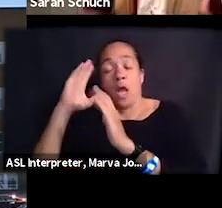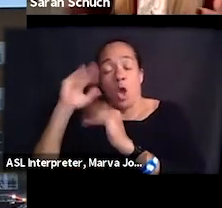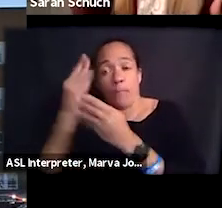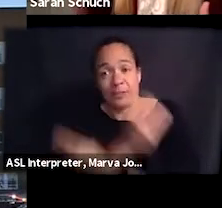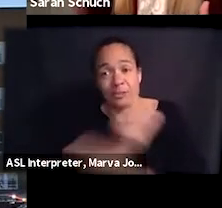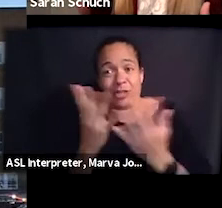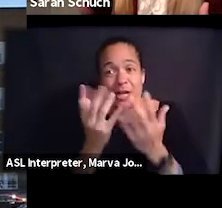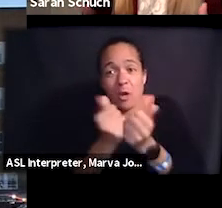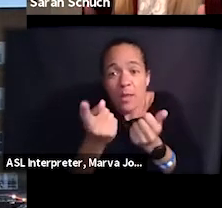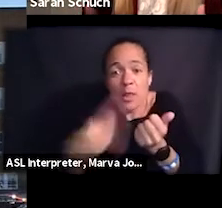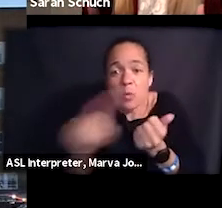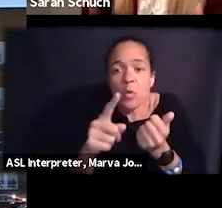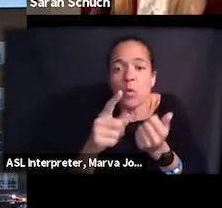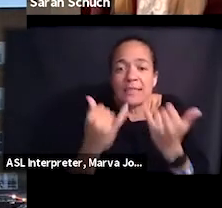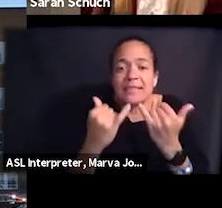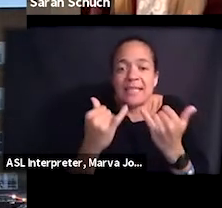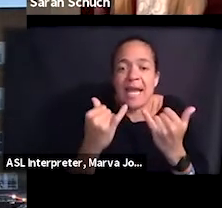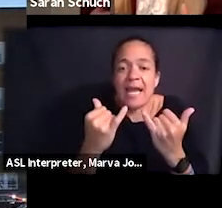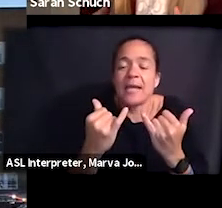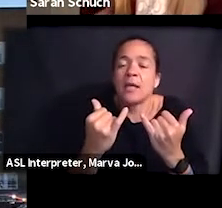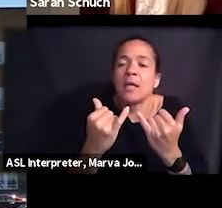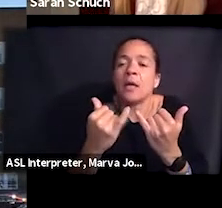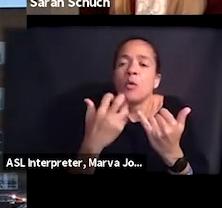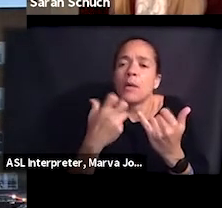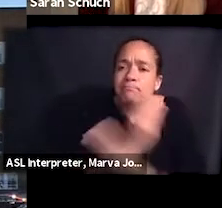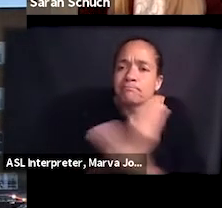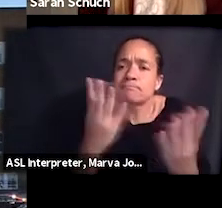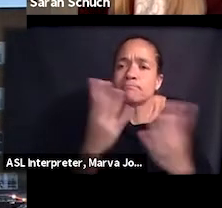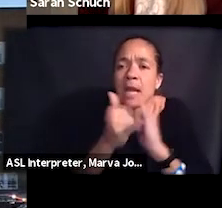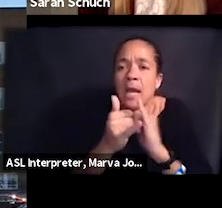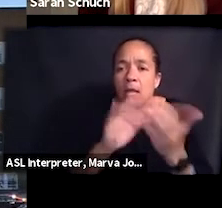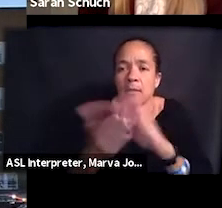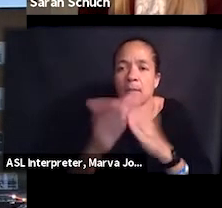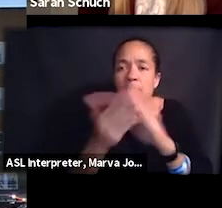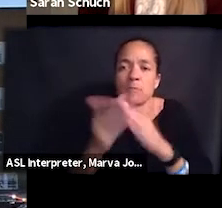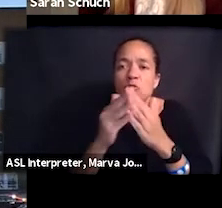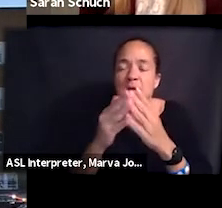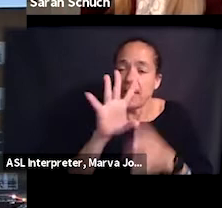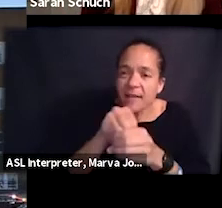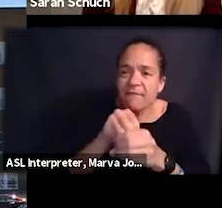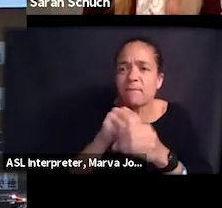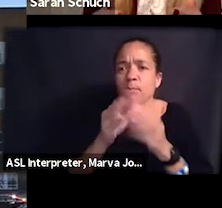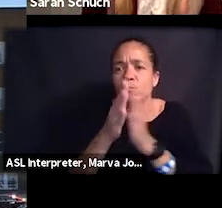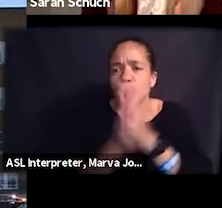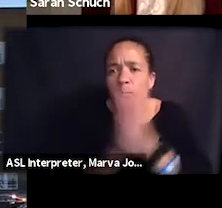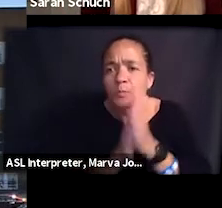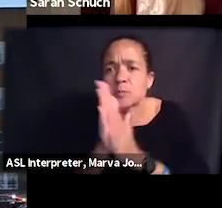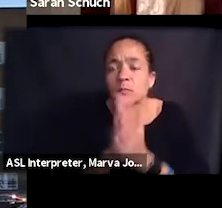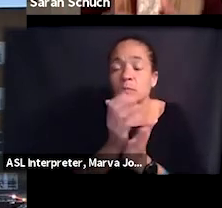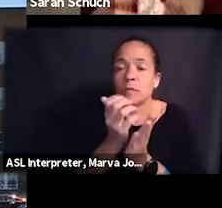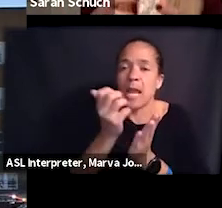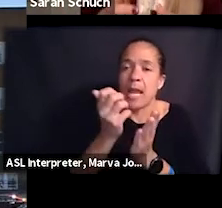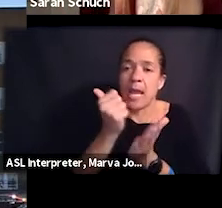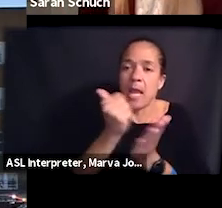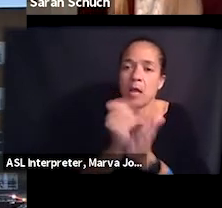is just kind of a little bit more about how this community engagement initiative really helped us connect with Flint residents,